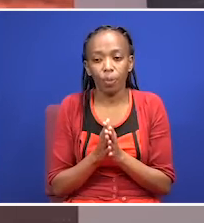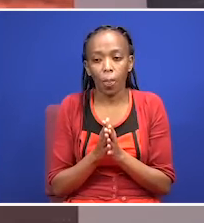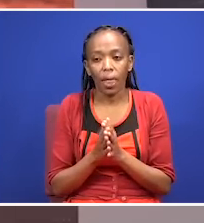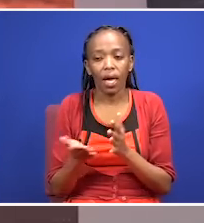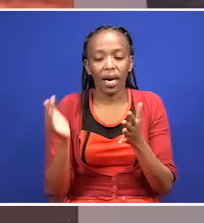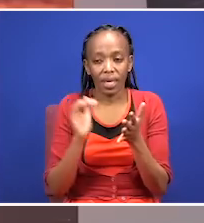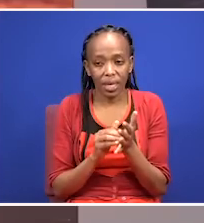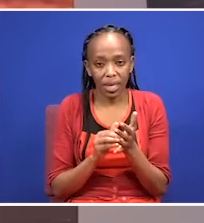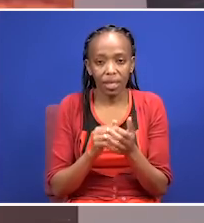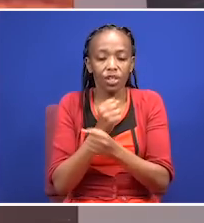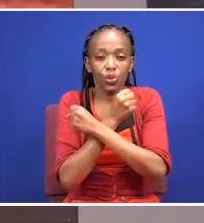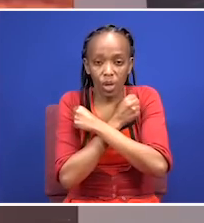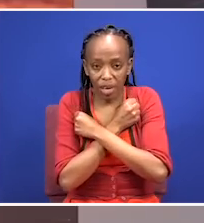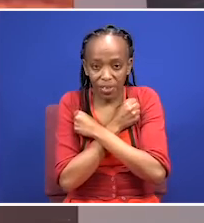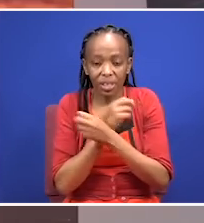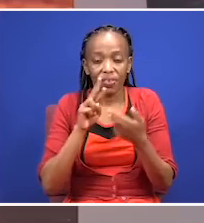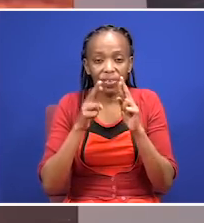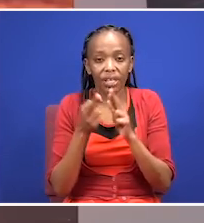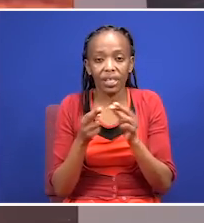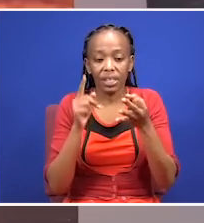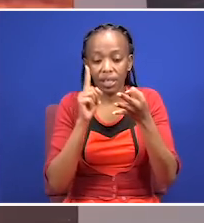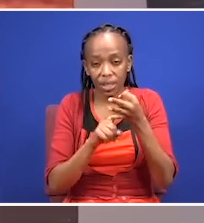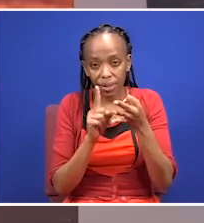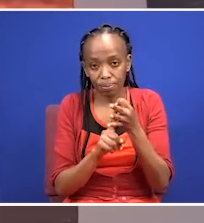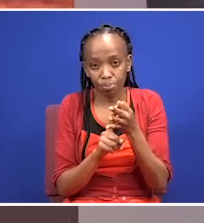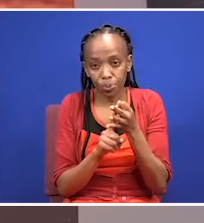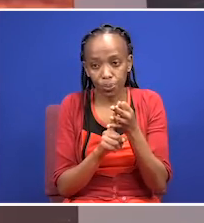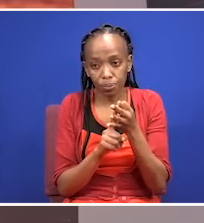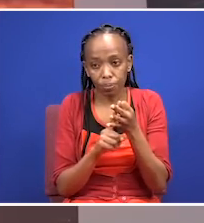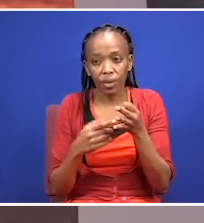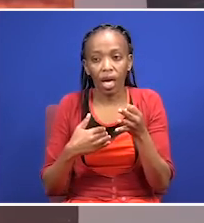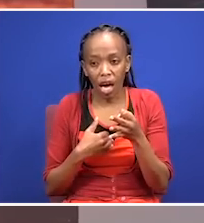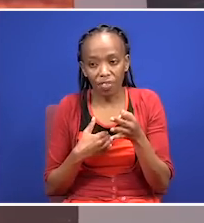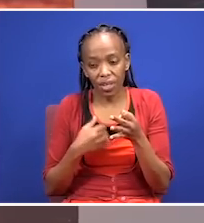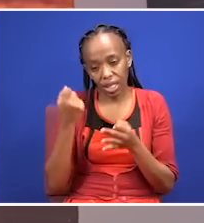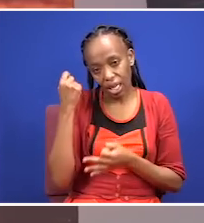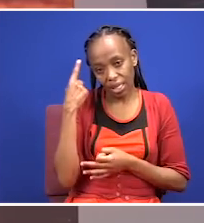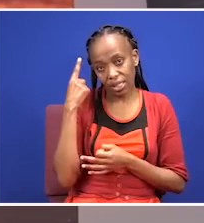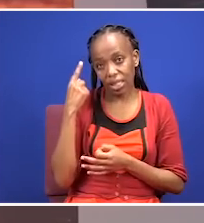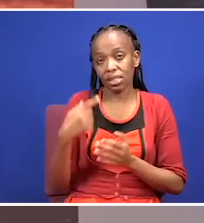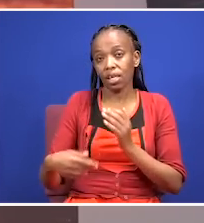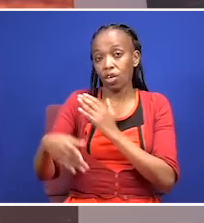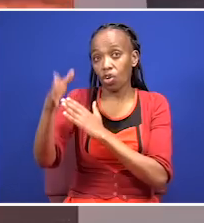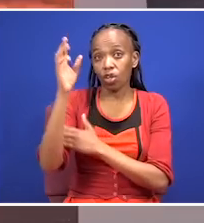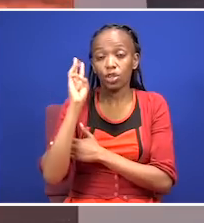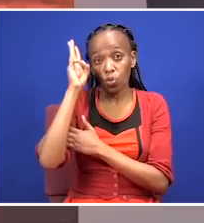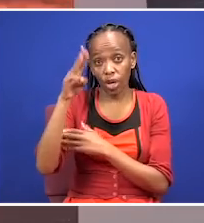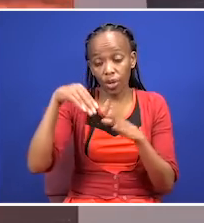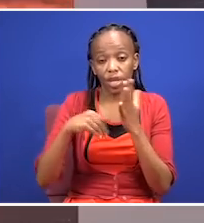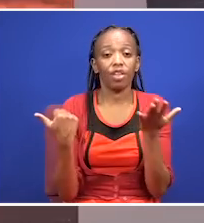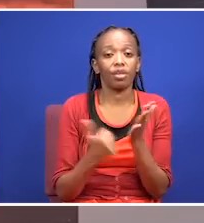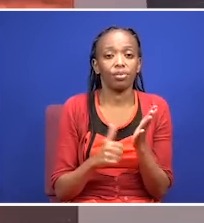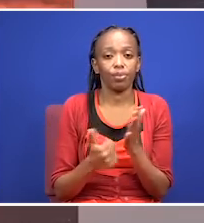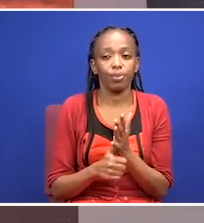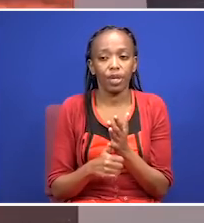to again lovingly relate number three having descend god's will in the mess